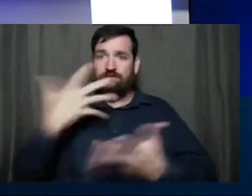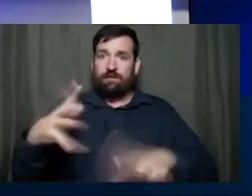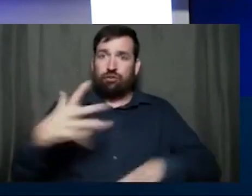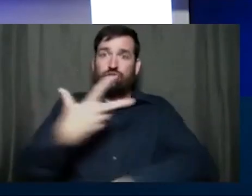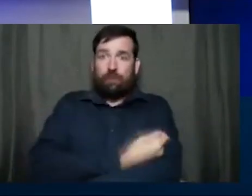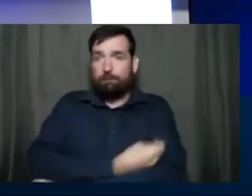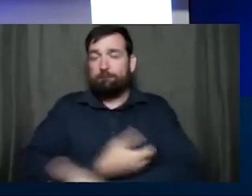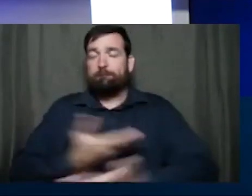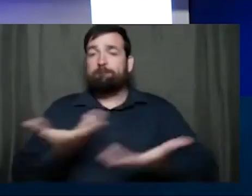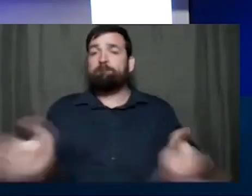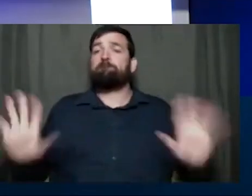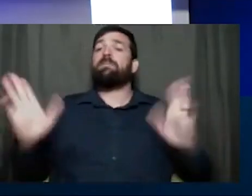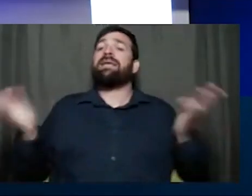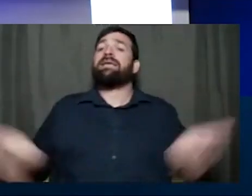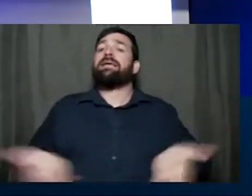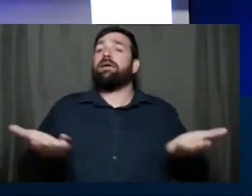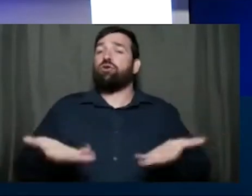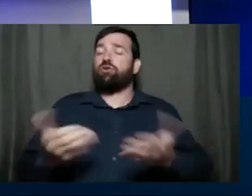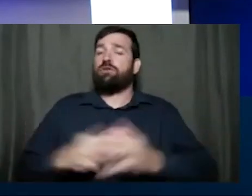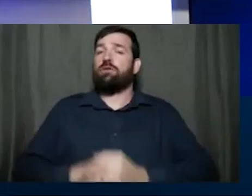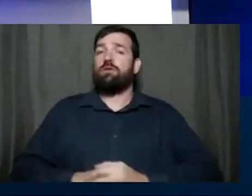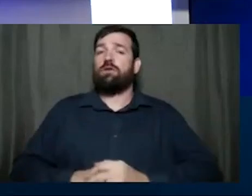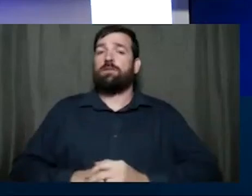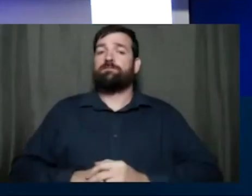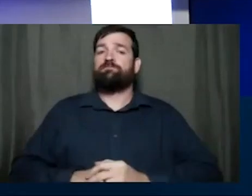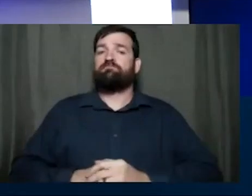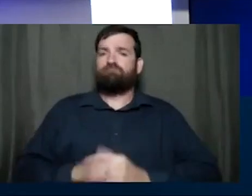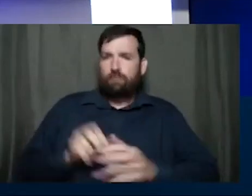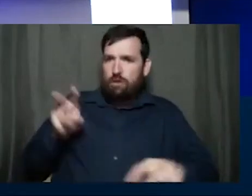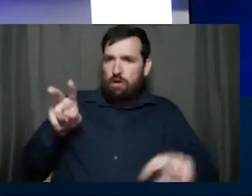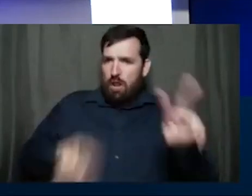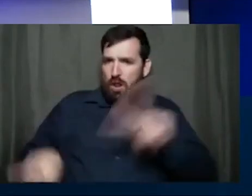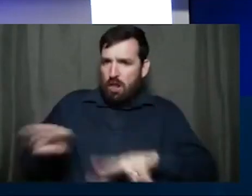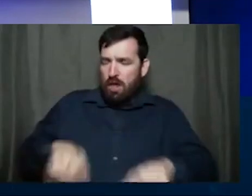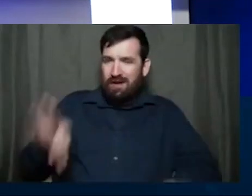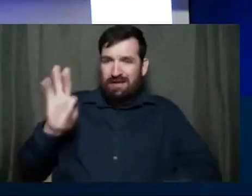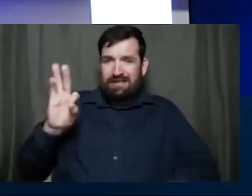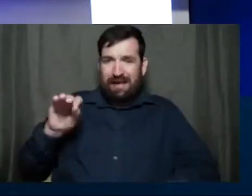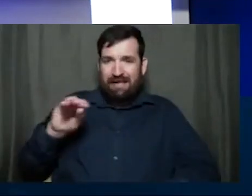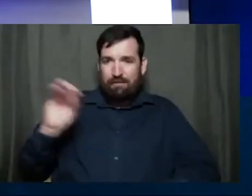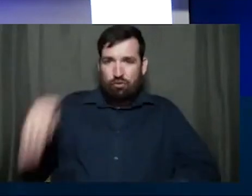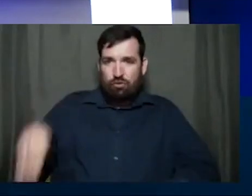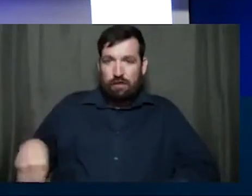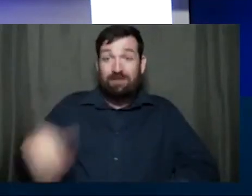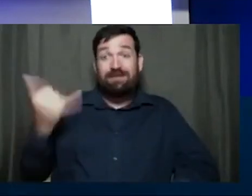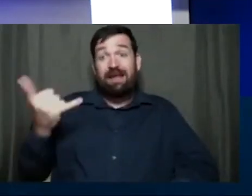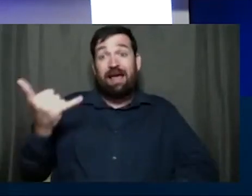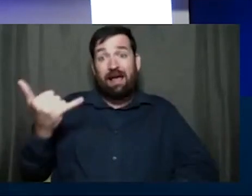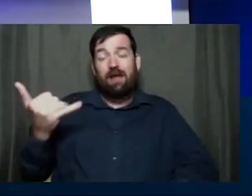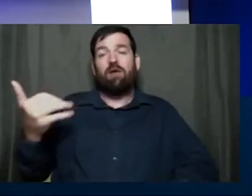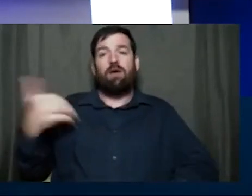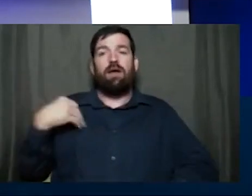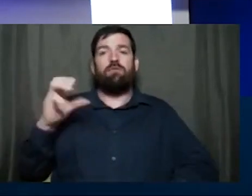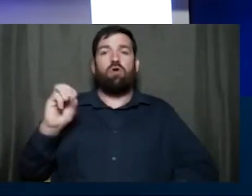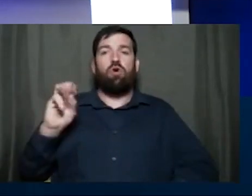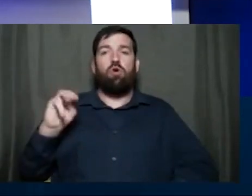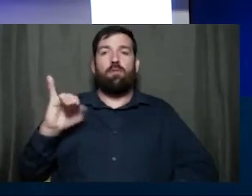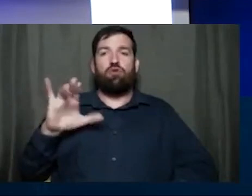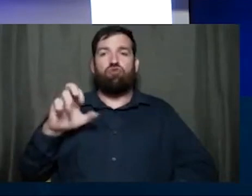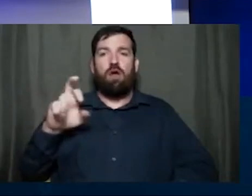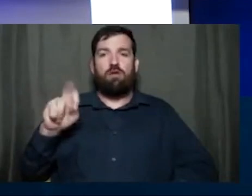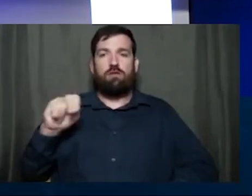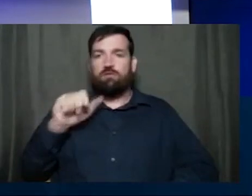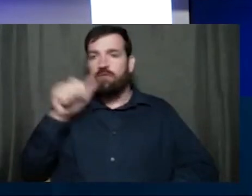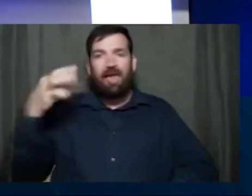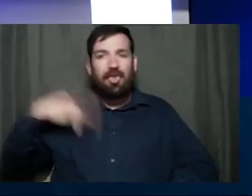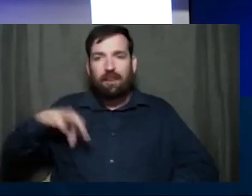But we were looking at 90% coverage. Now we have Omicron. They won't be eligible for the boosters for another 6 months.